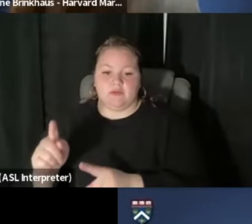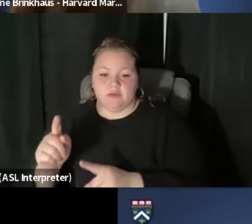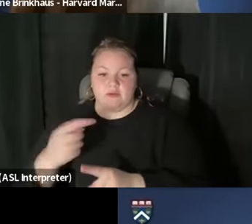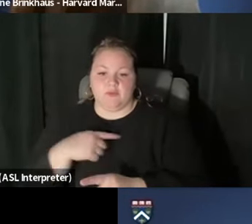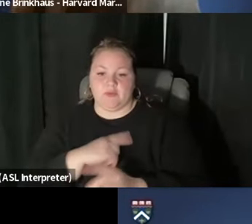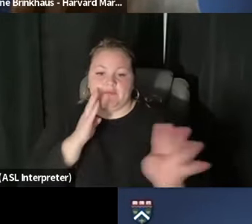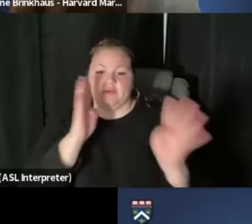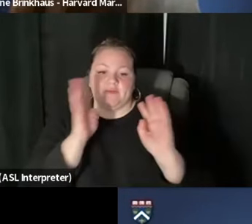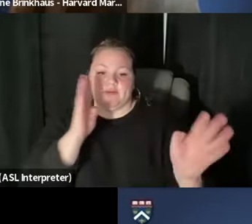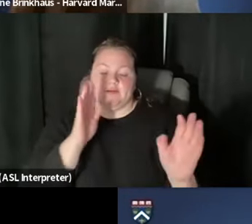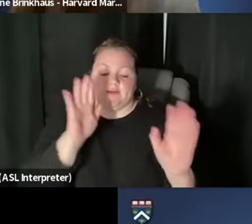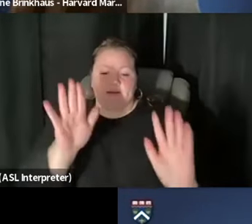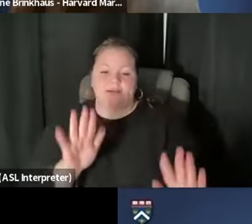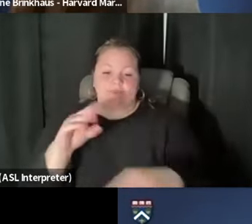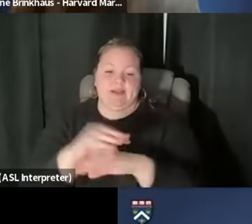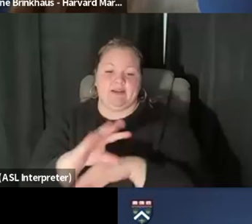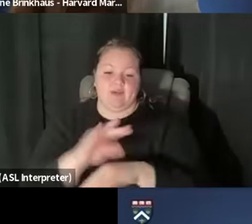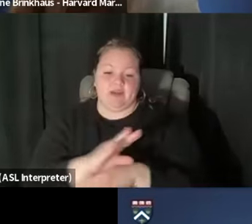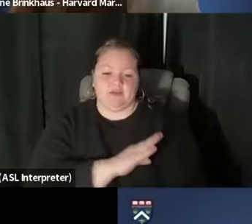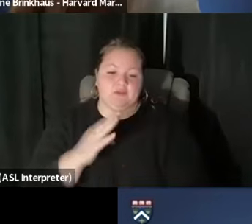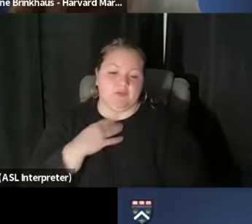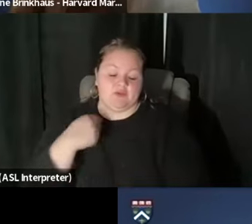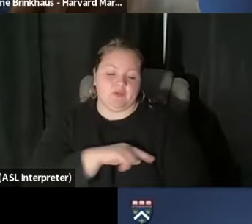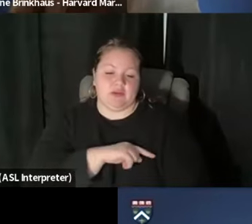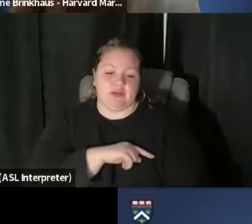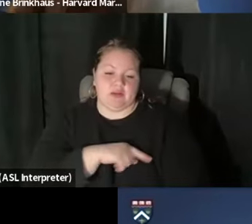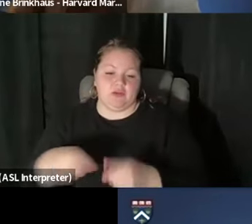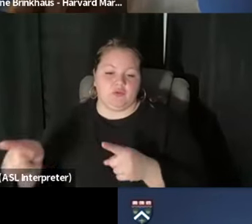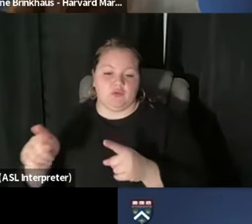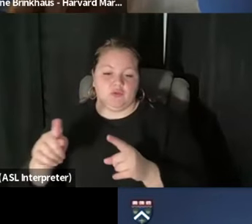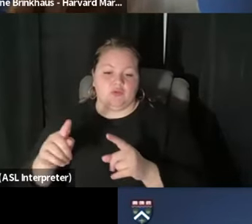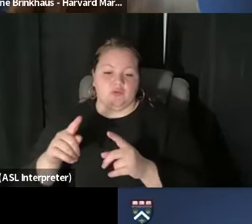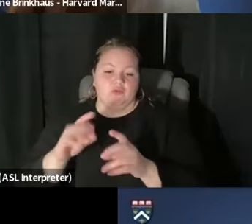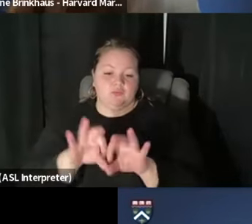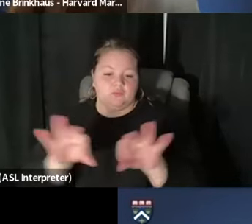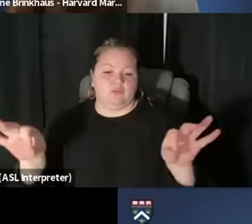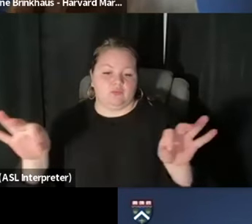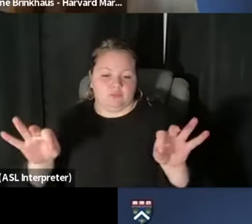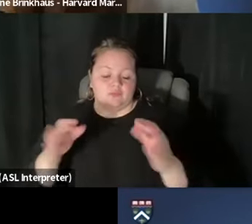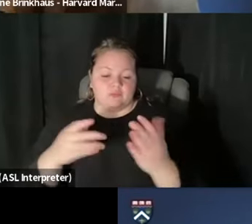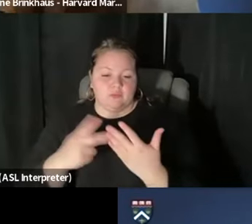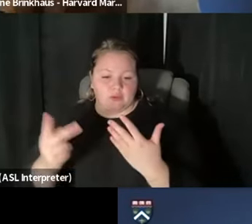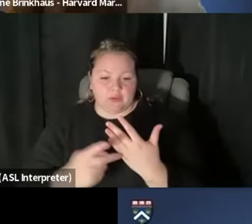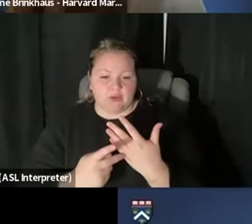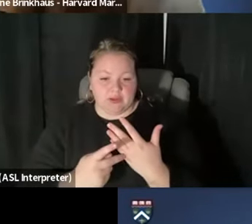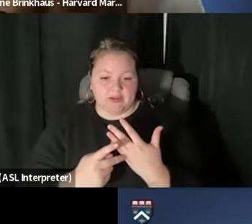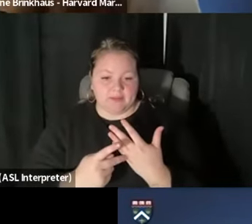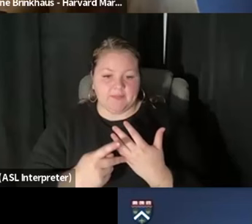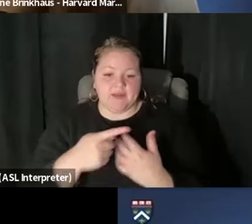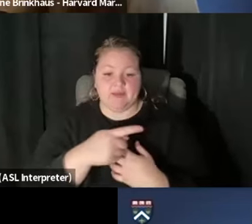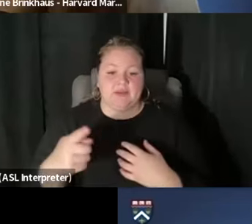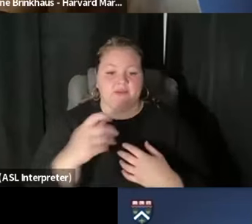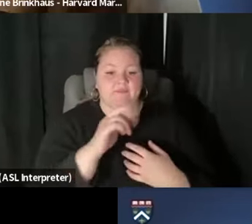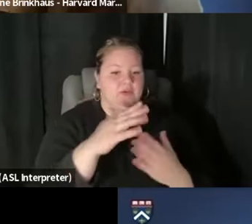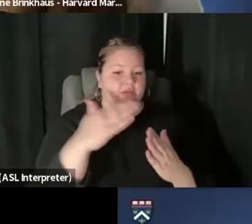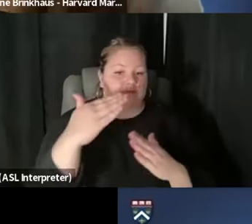awesome advisory board for our degree program. And our advisory boards are basically that consists of some very top senior